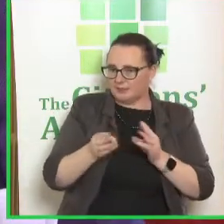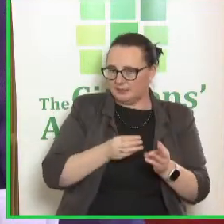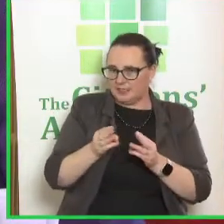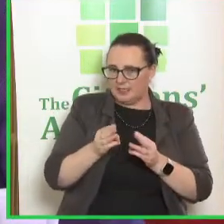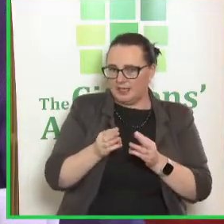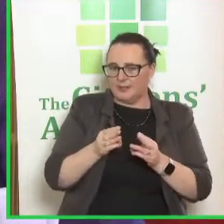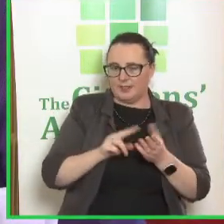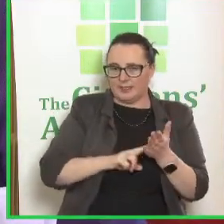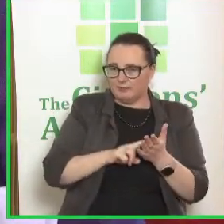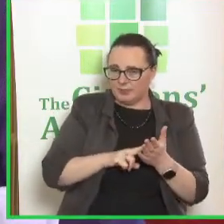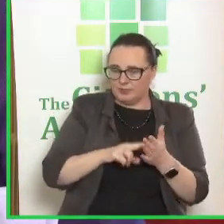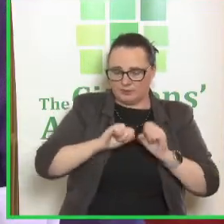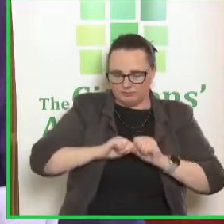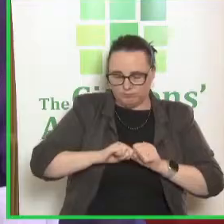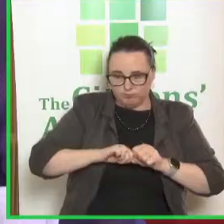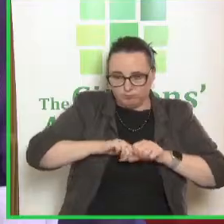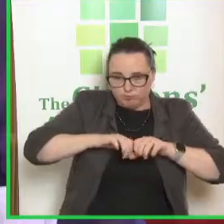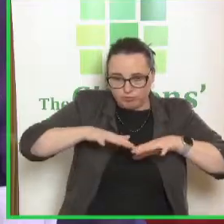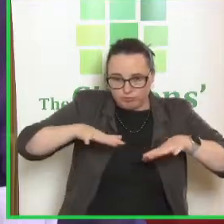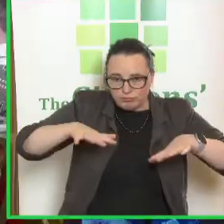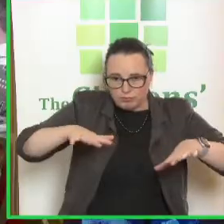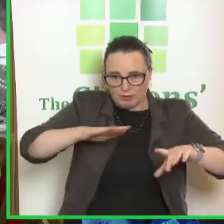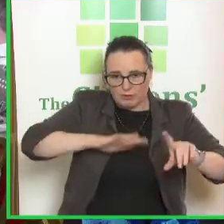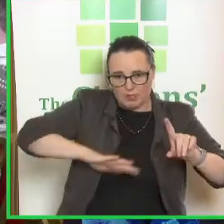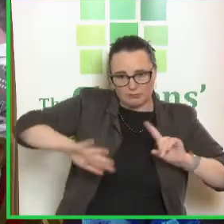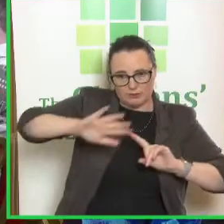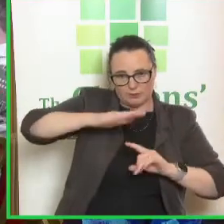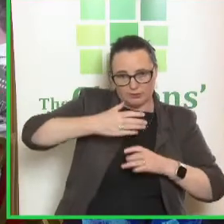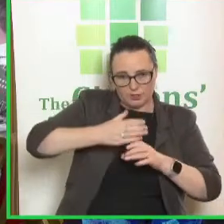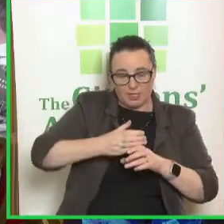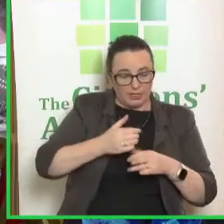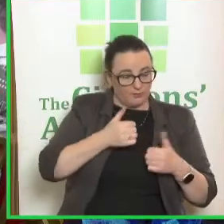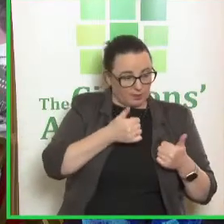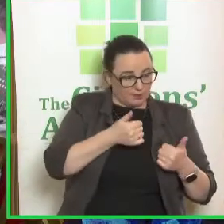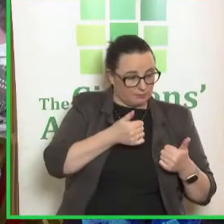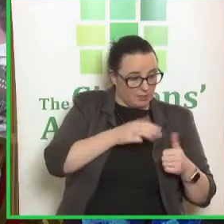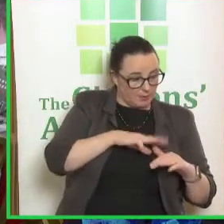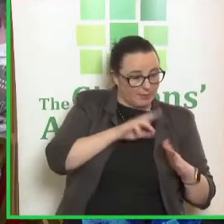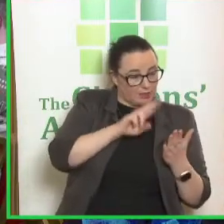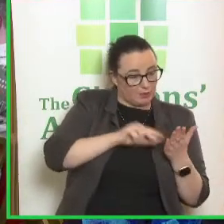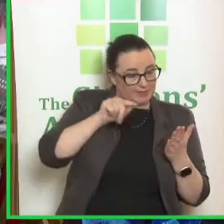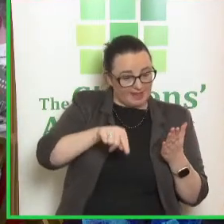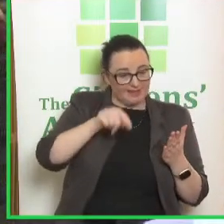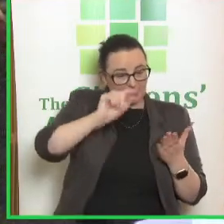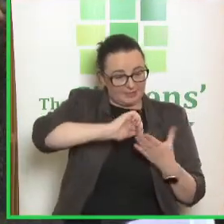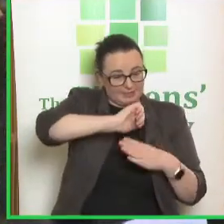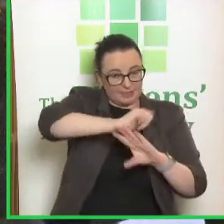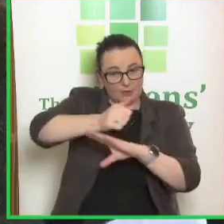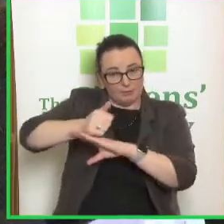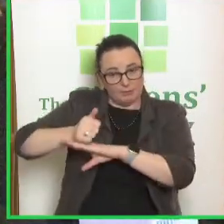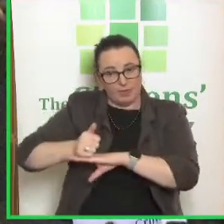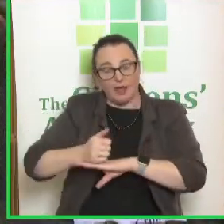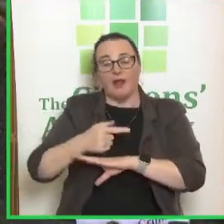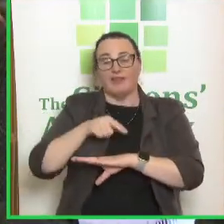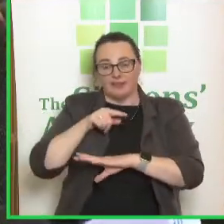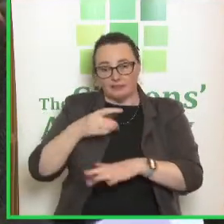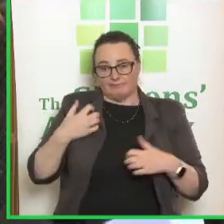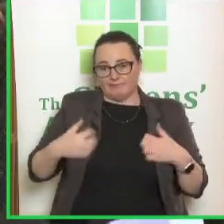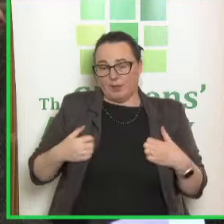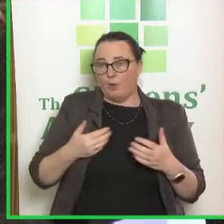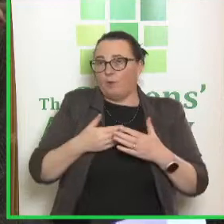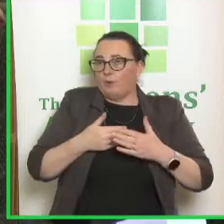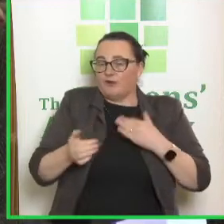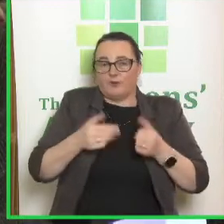across the country. You know, it can be as simple as that. This works well, it can apply right across the country. That's what I would be interested in, whatever we can